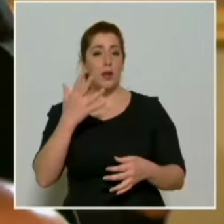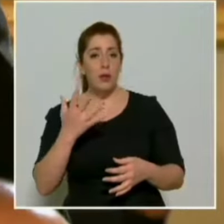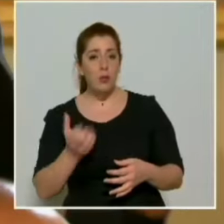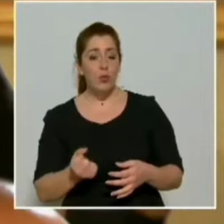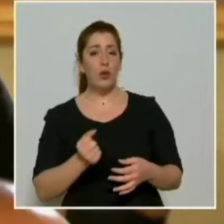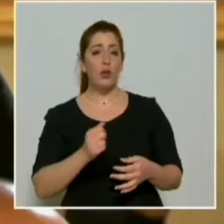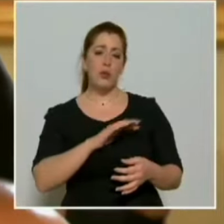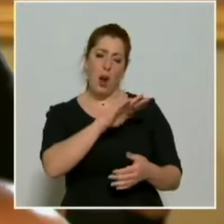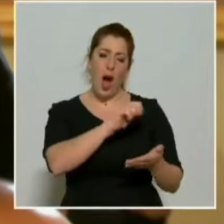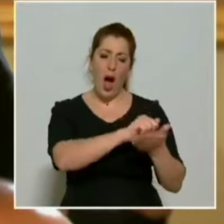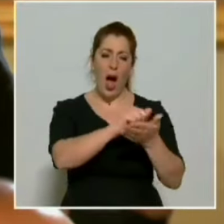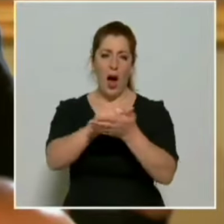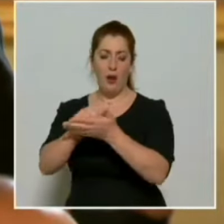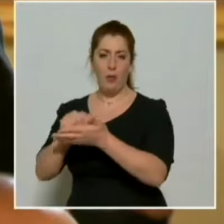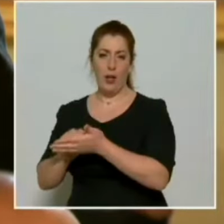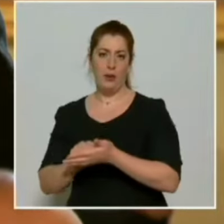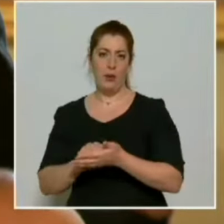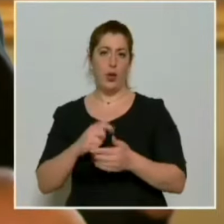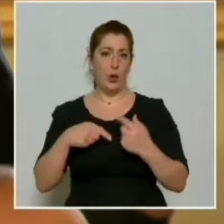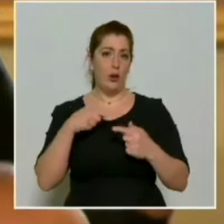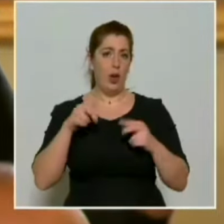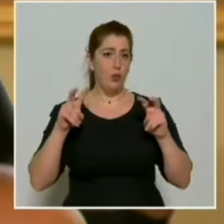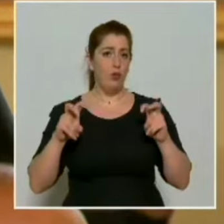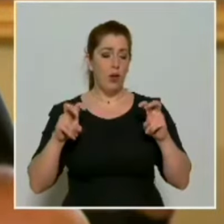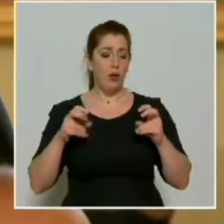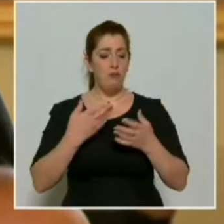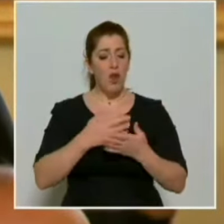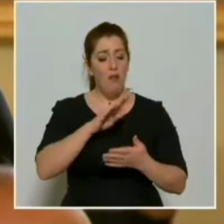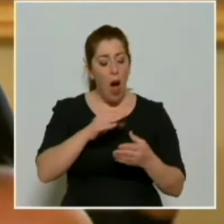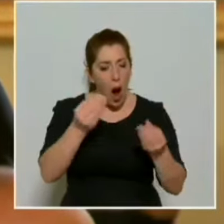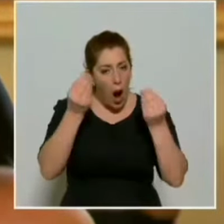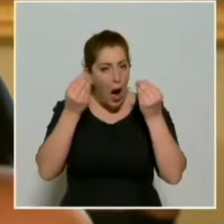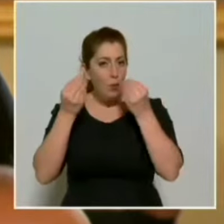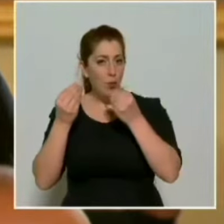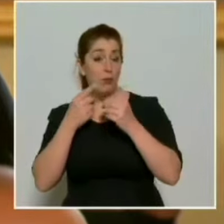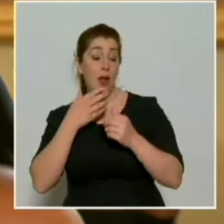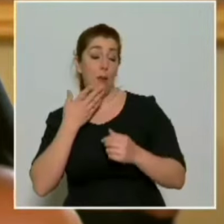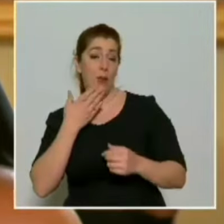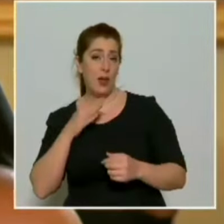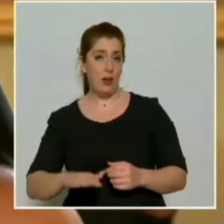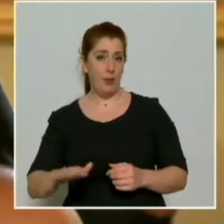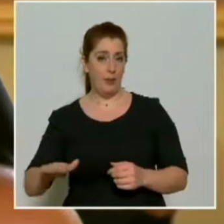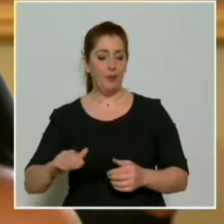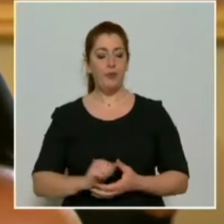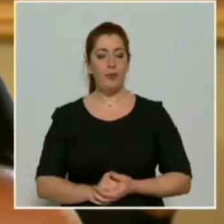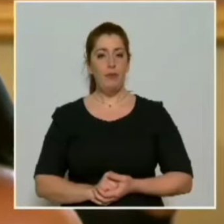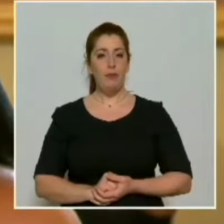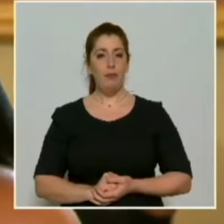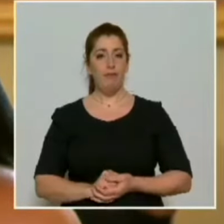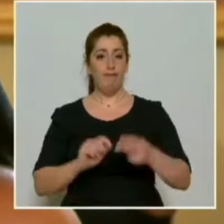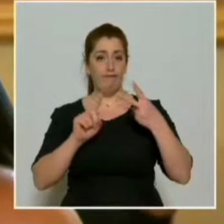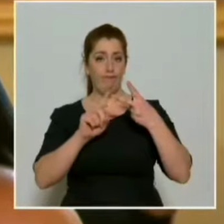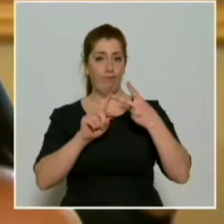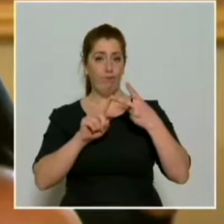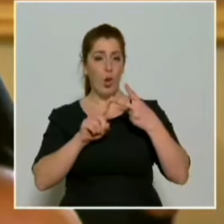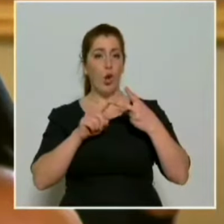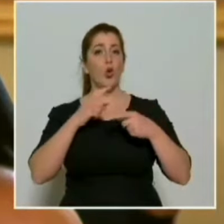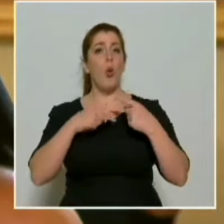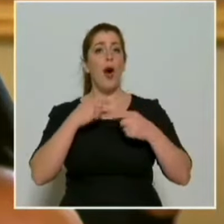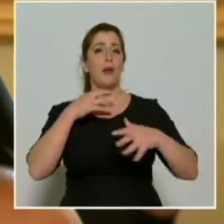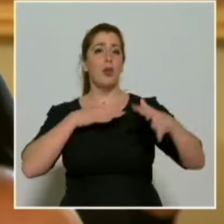minn kulħadd. It-tieni irid biex ngħid dwar il-medja soċjali. Huwa importanti